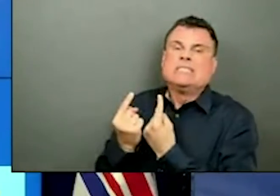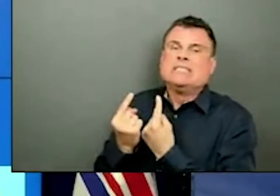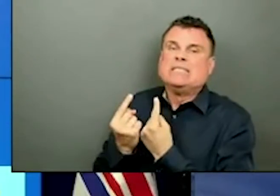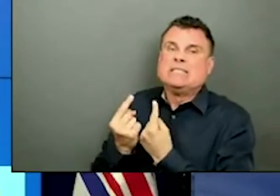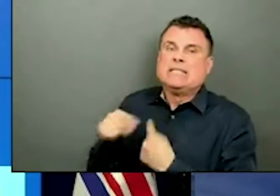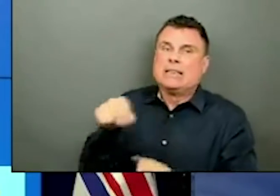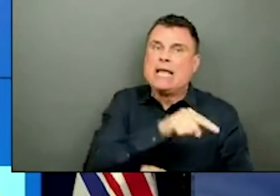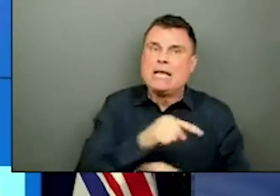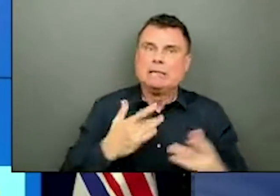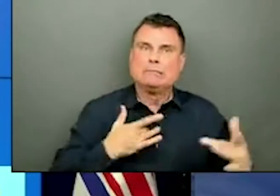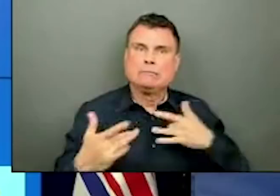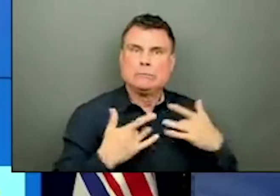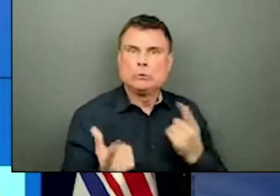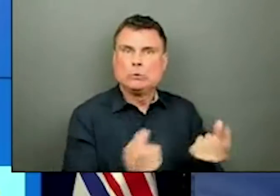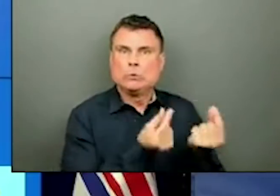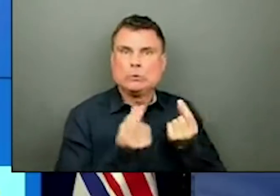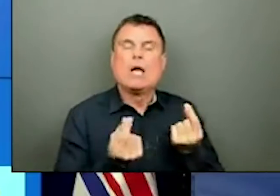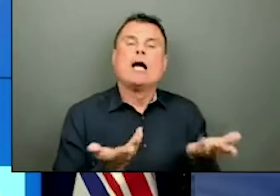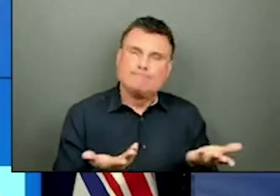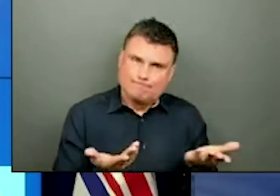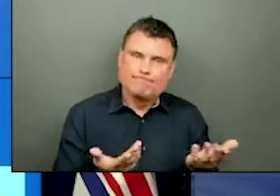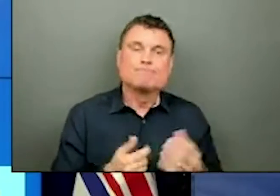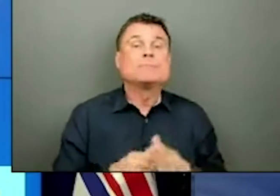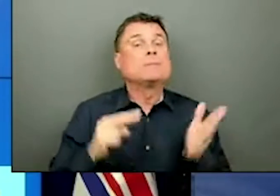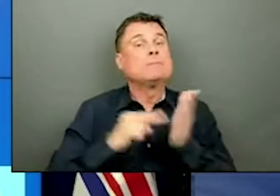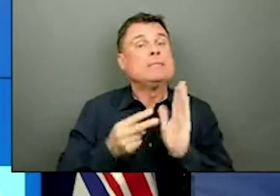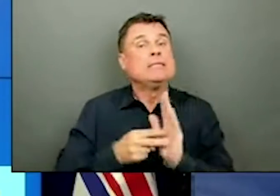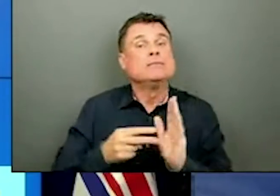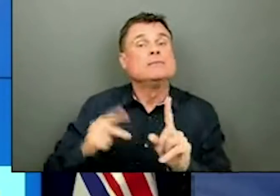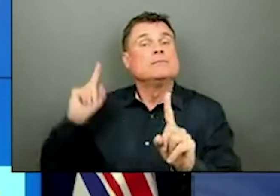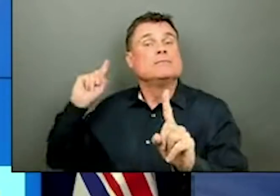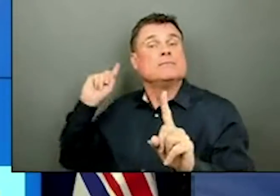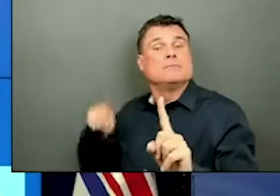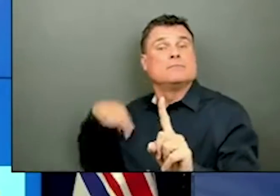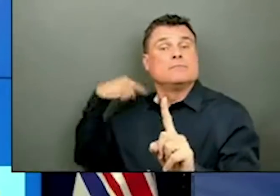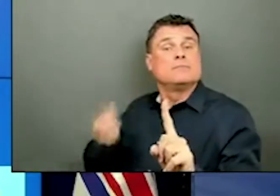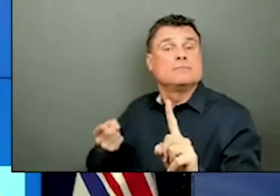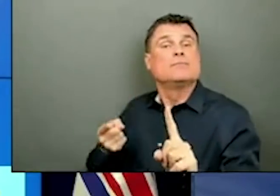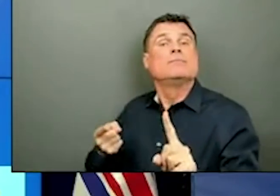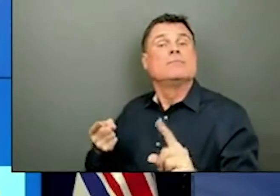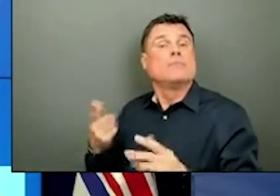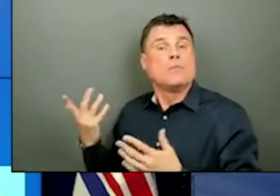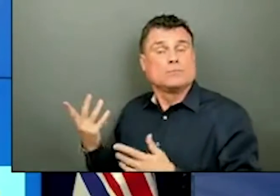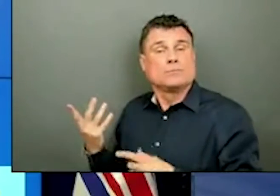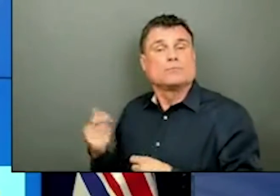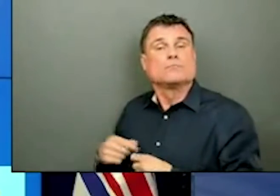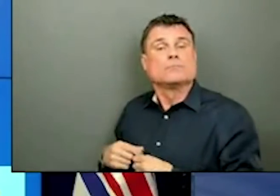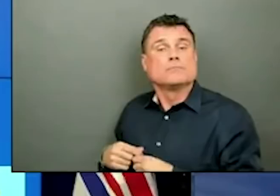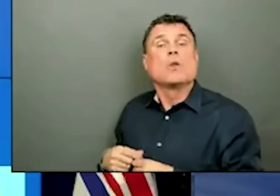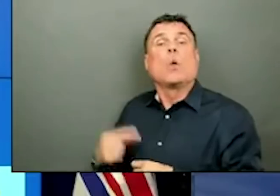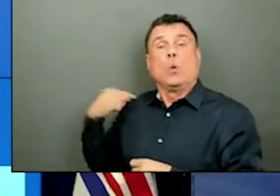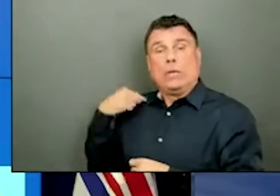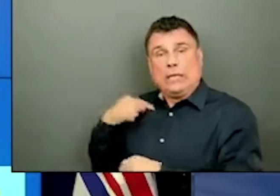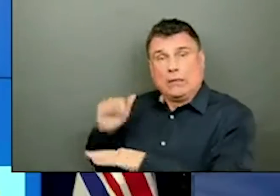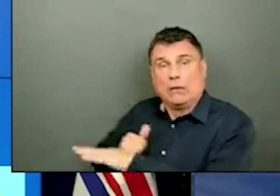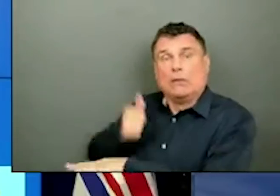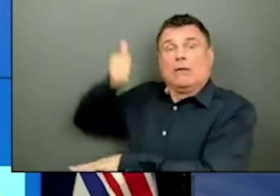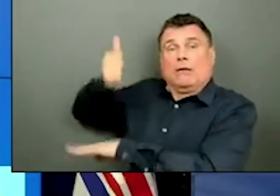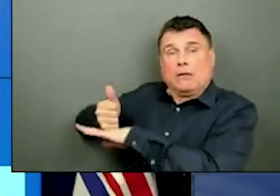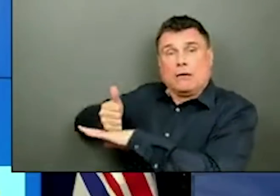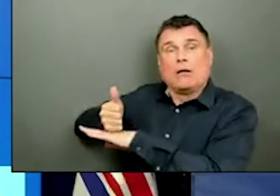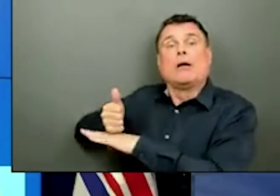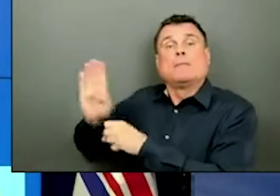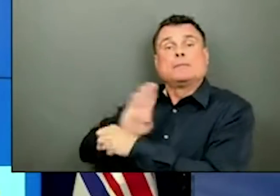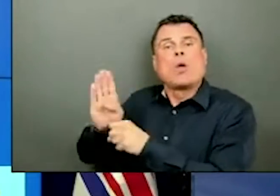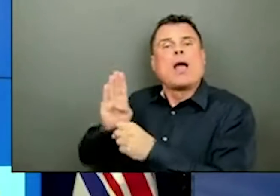in very early on supports to help businesses with the quarantine process, to help with the financial costs,